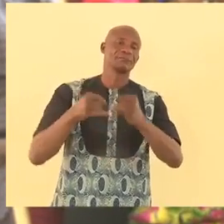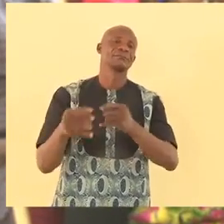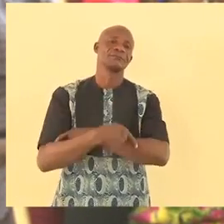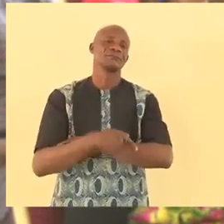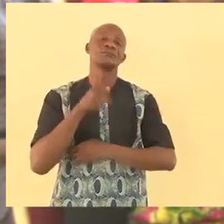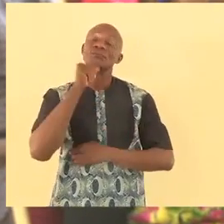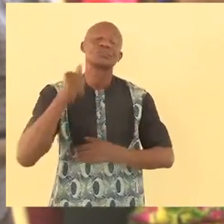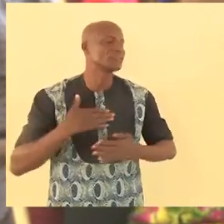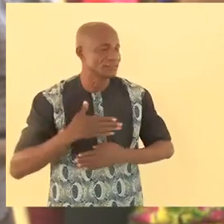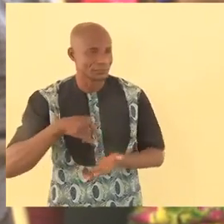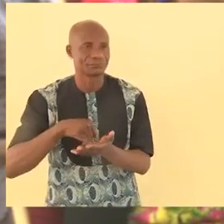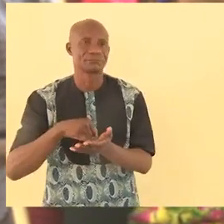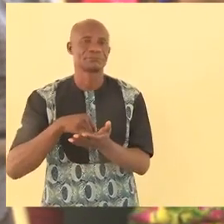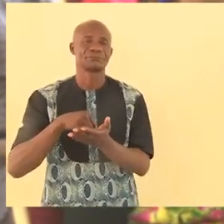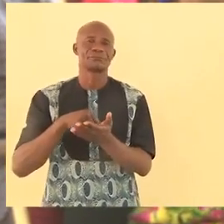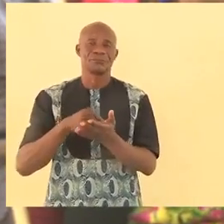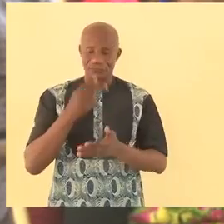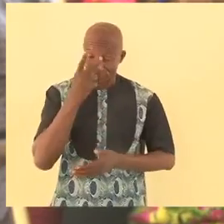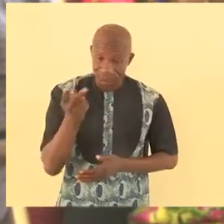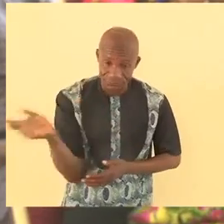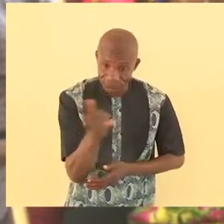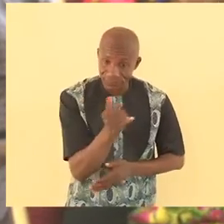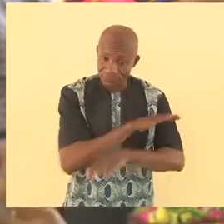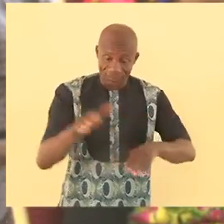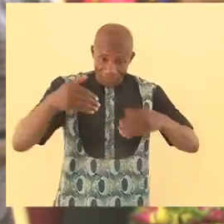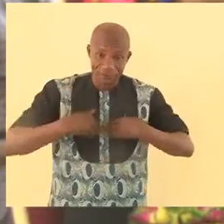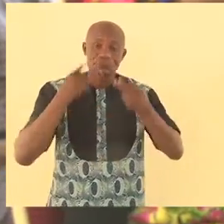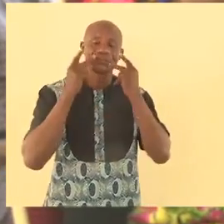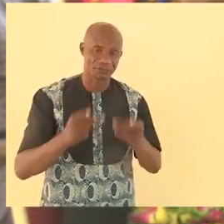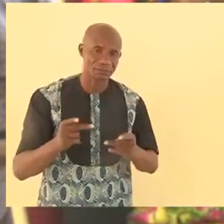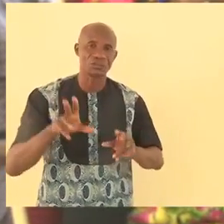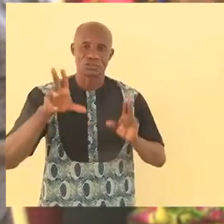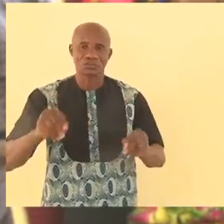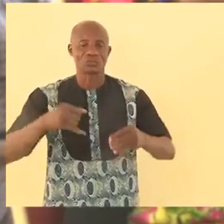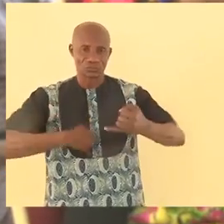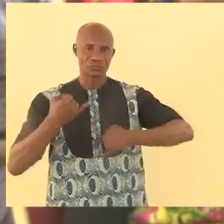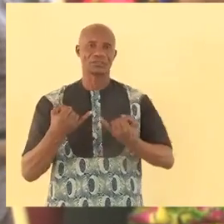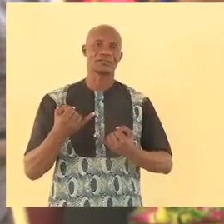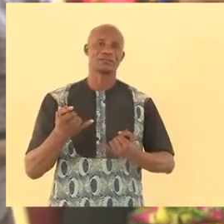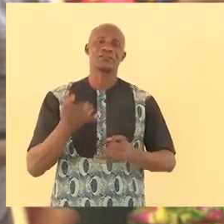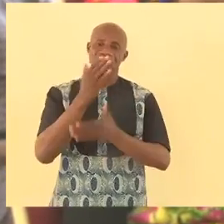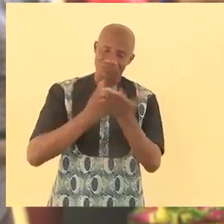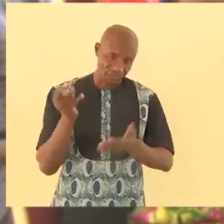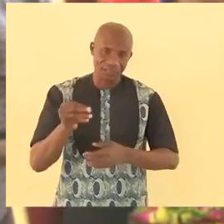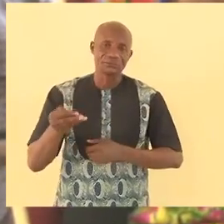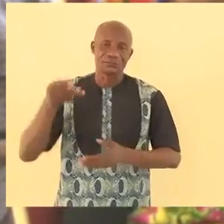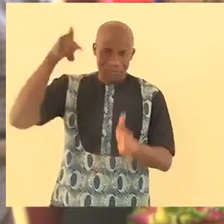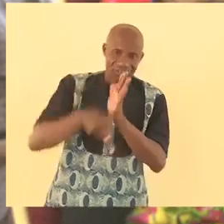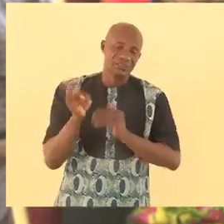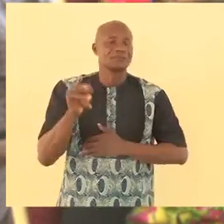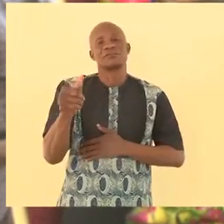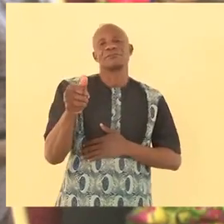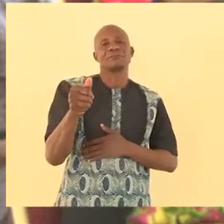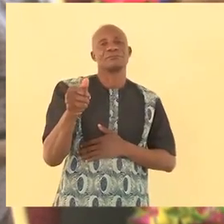wouldn't enjoy it, because we see the end of those who have tried that. We see that they don't have peace. They don't have joy. Some of them commit suicide. Some of them